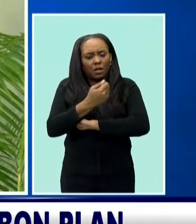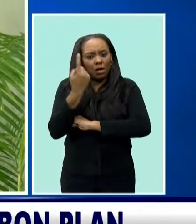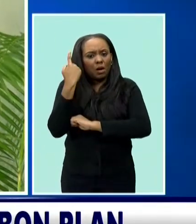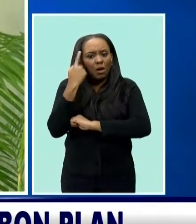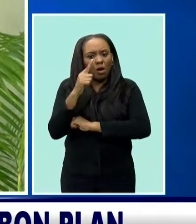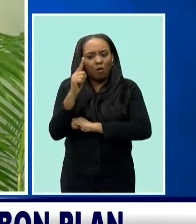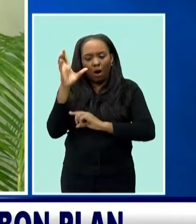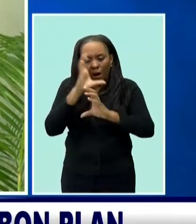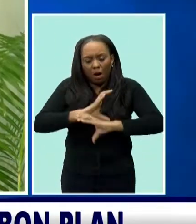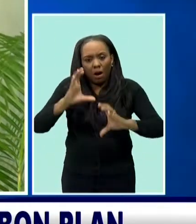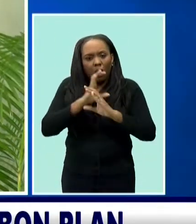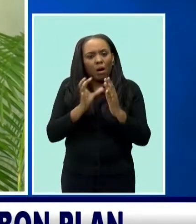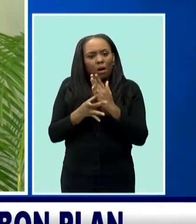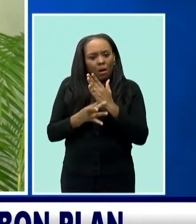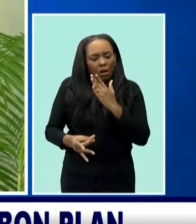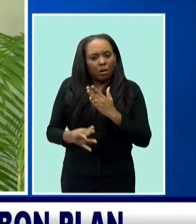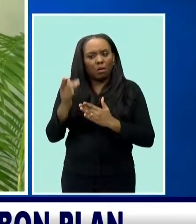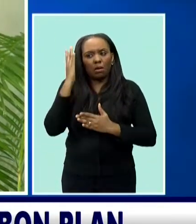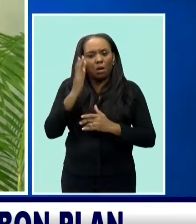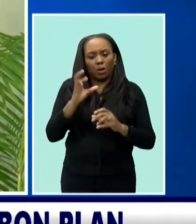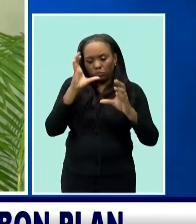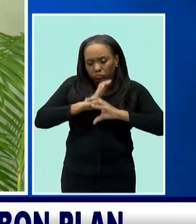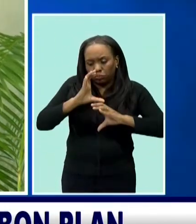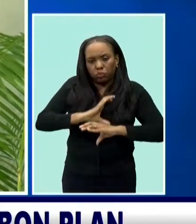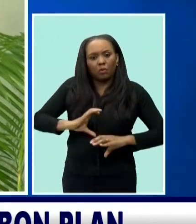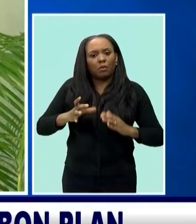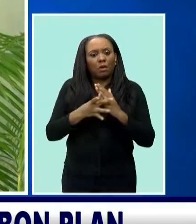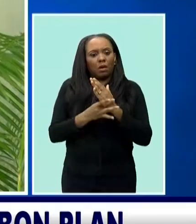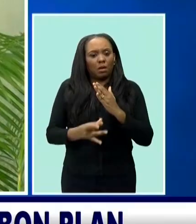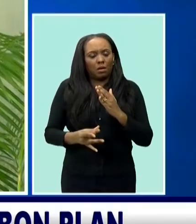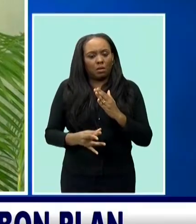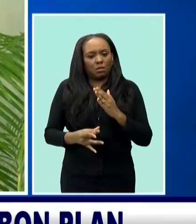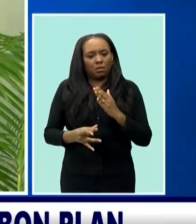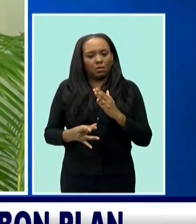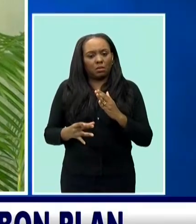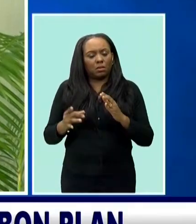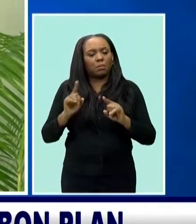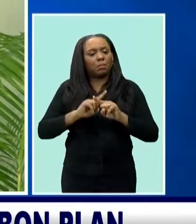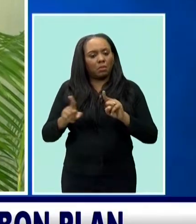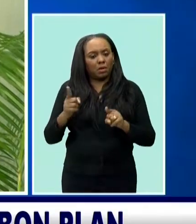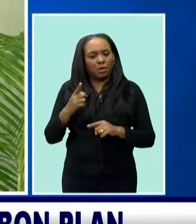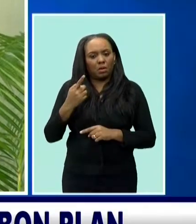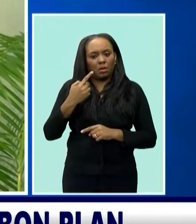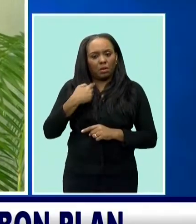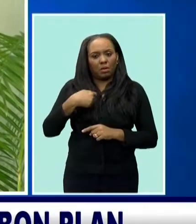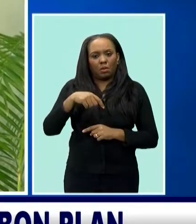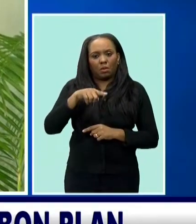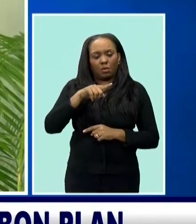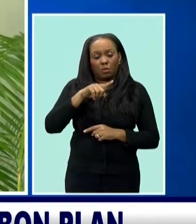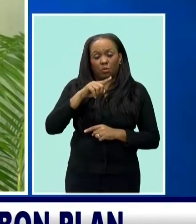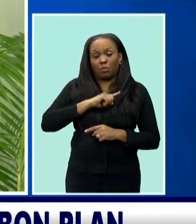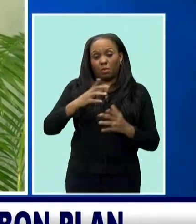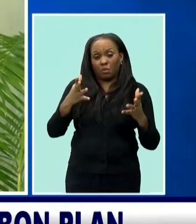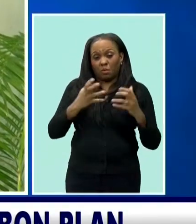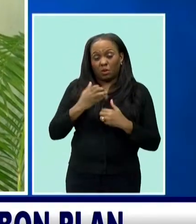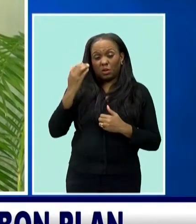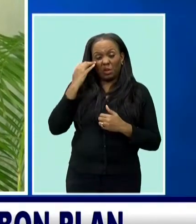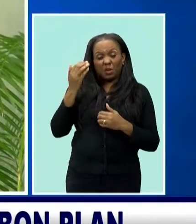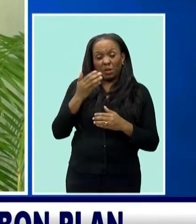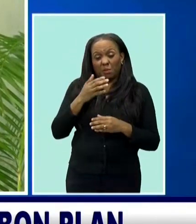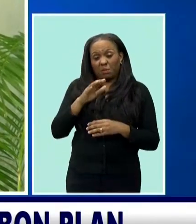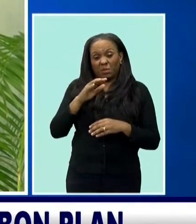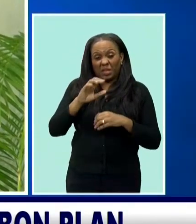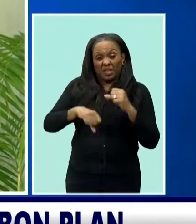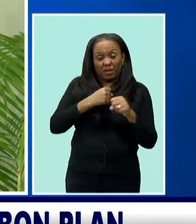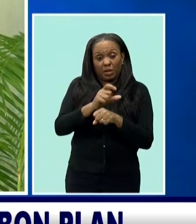develop programs in Barbados to enfranchise Barbadians. But locally, domestically, we are done. By 2030, we will be